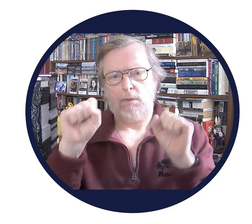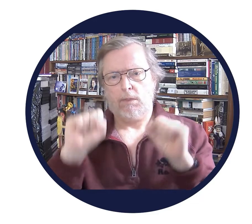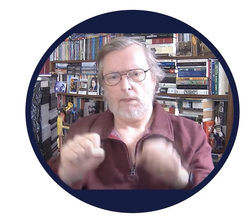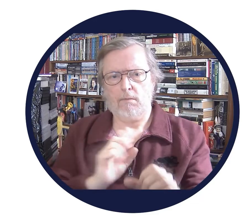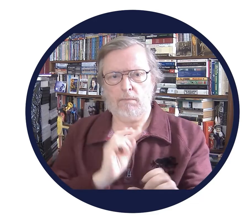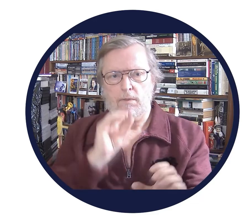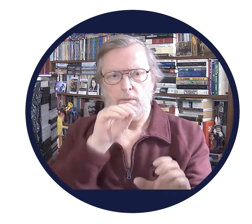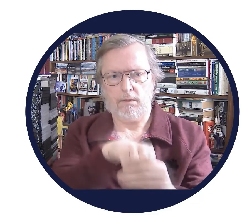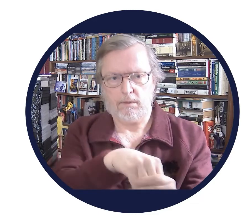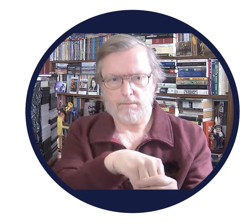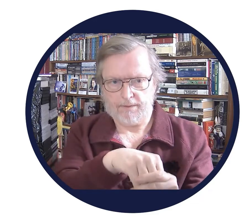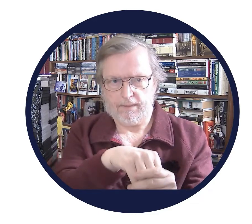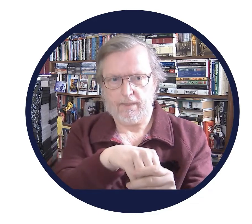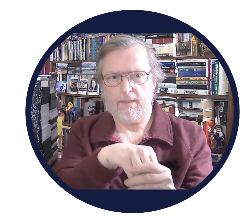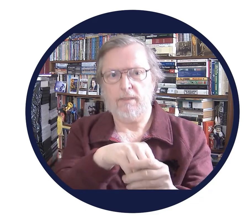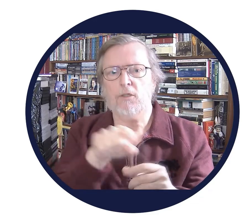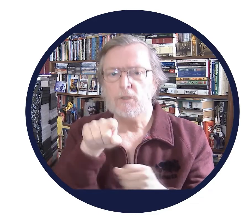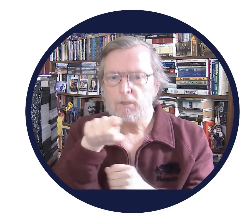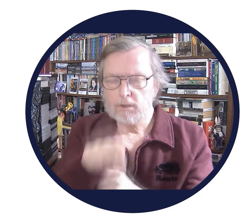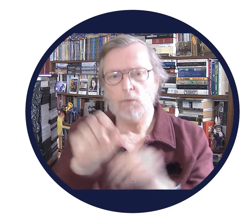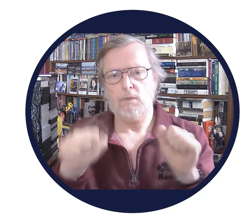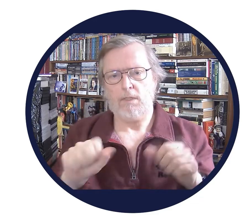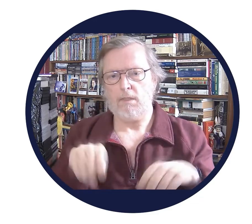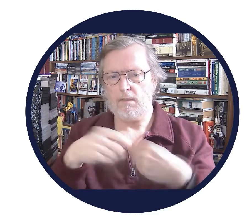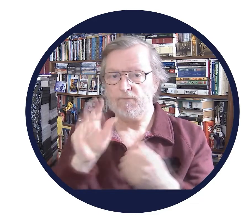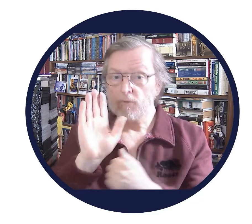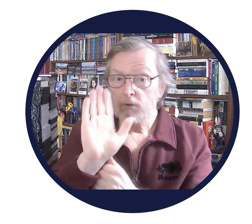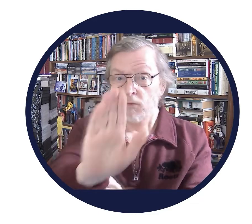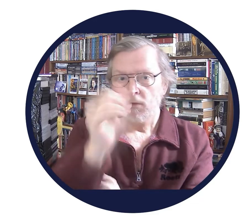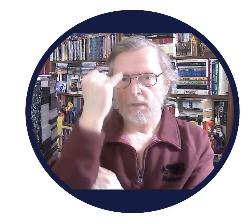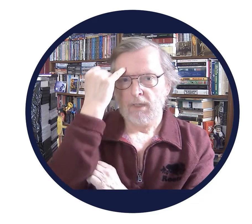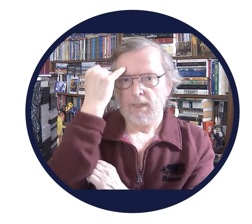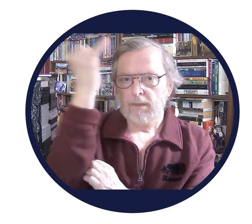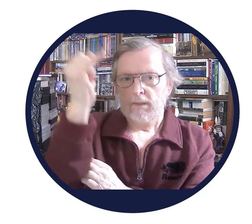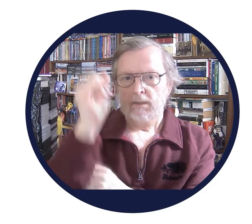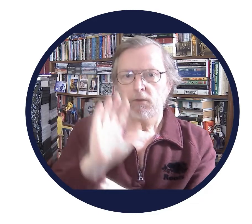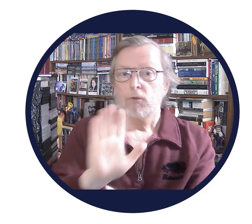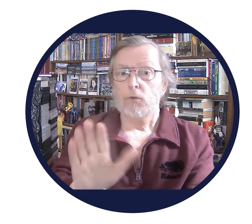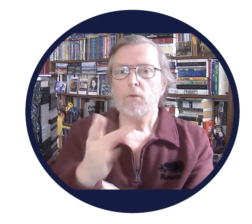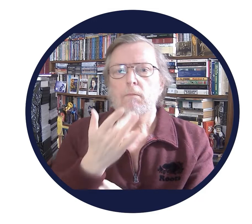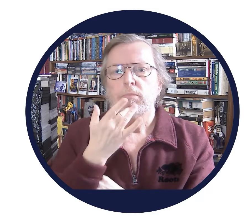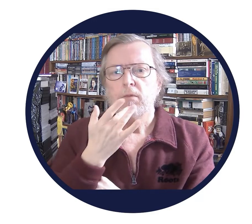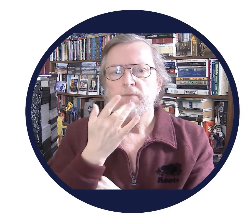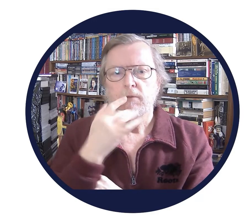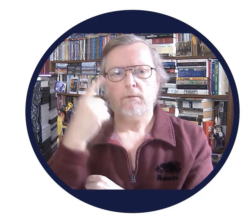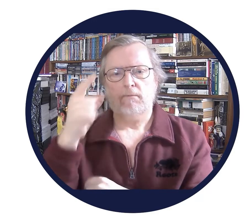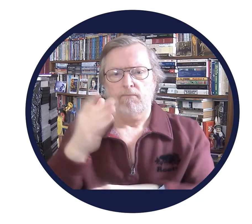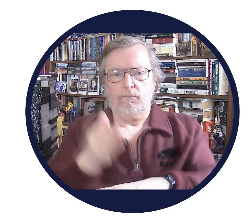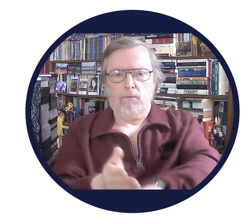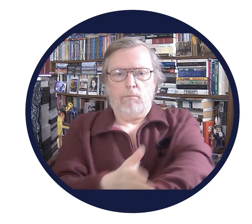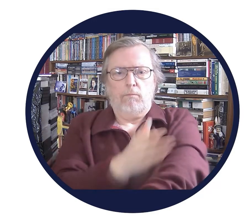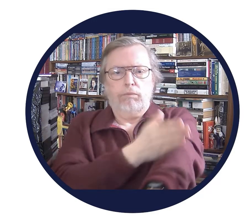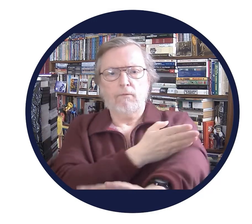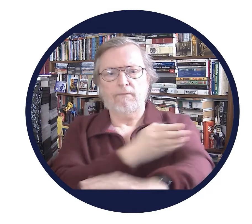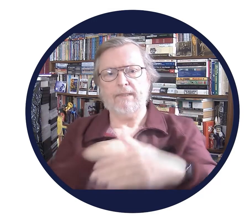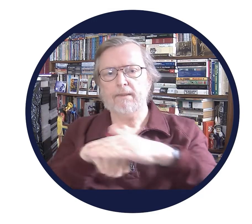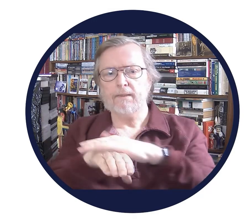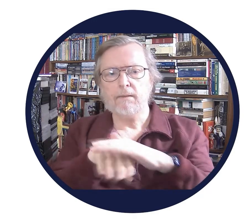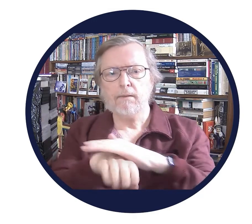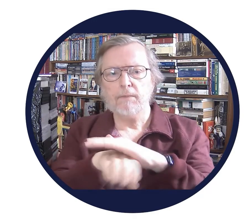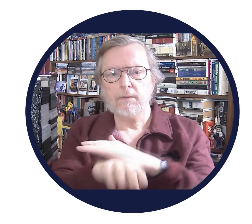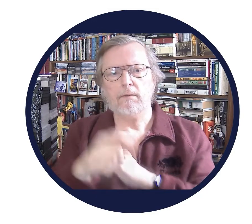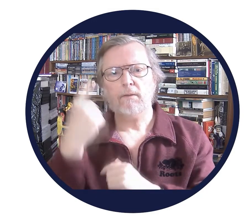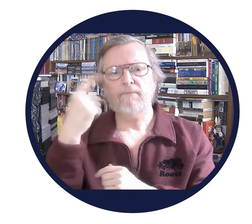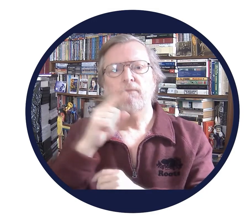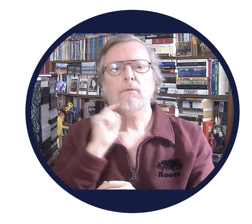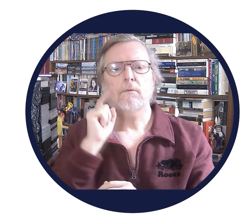participate. You can offer your ideas, your preferences, your hopes, and wishes for